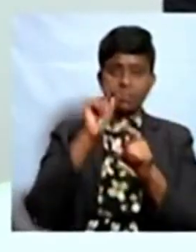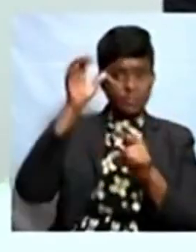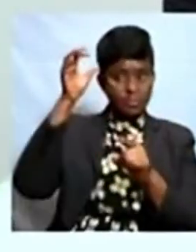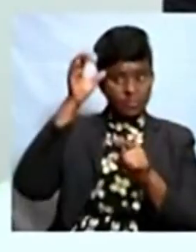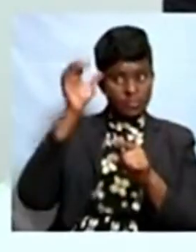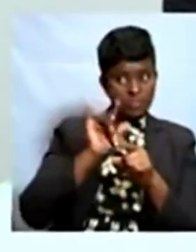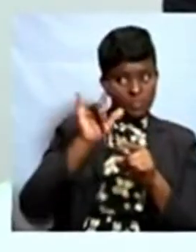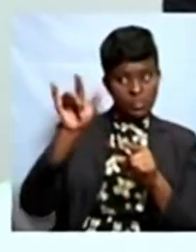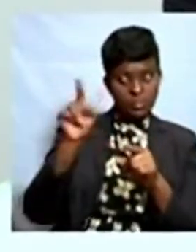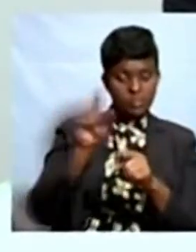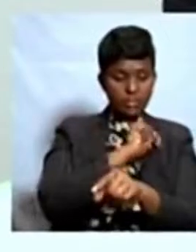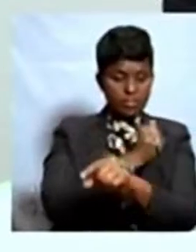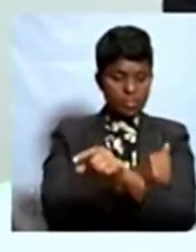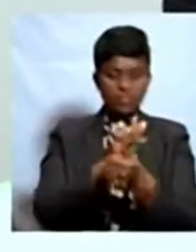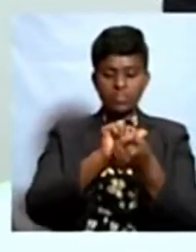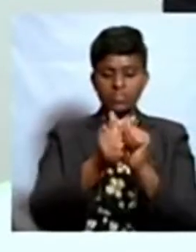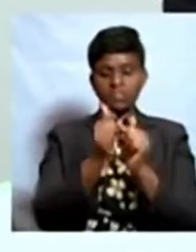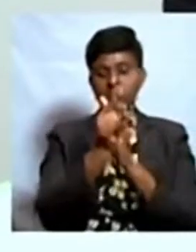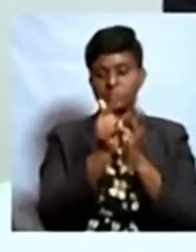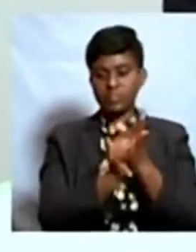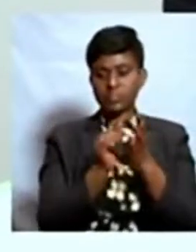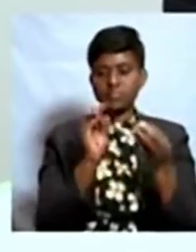Aviation Authority Amendment Bill number